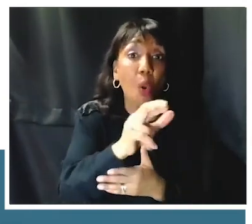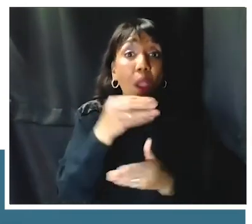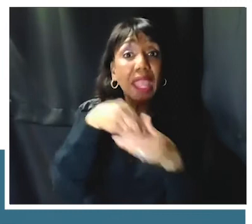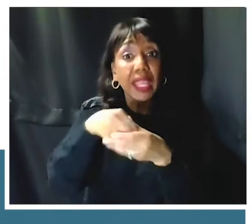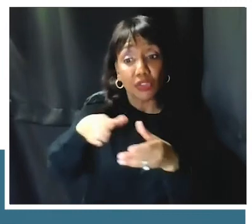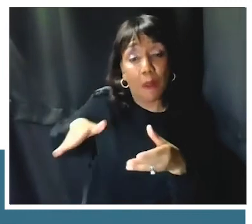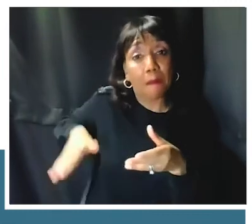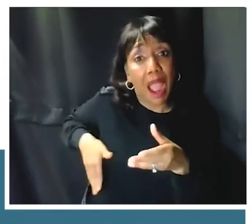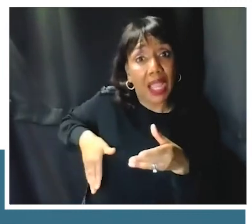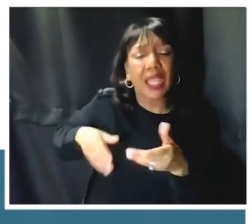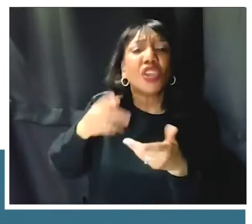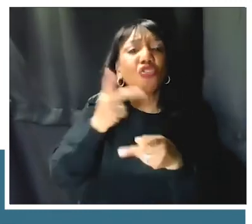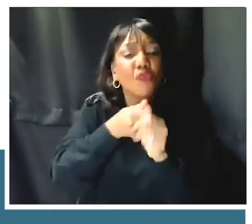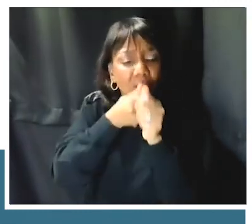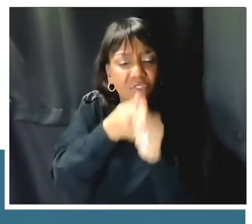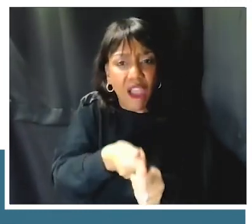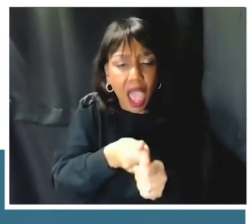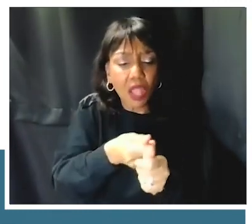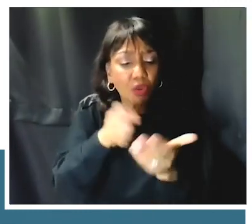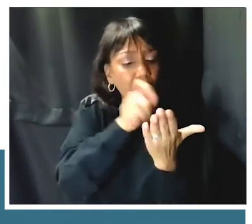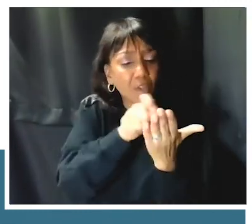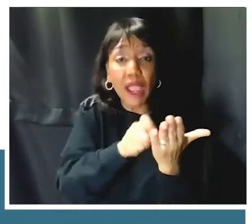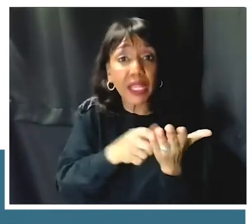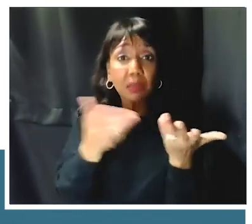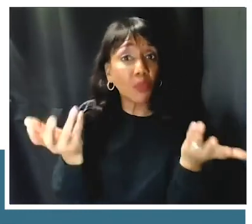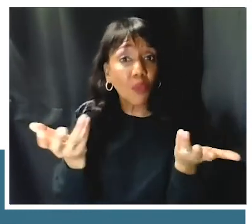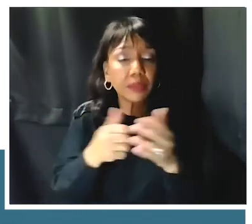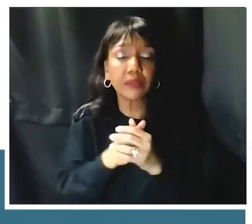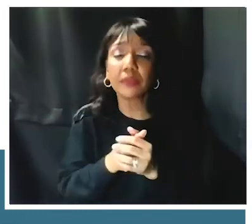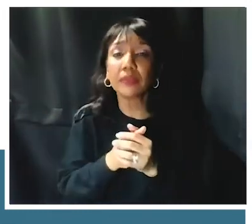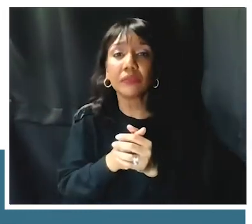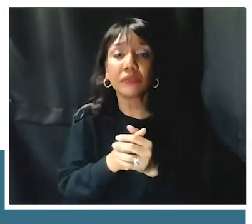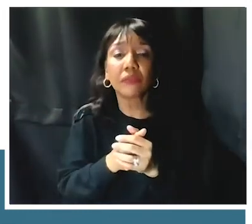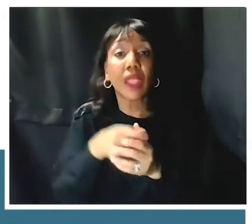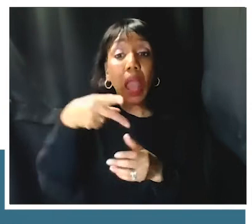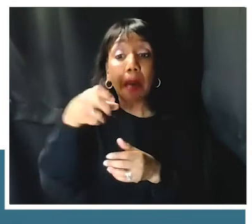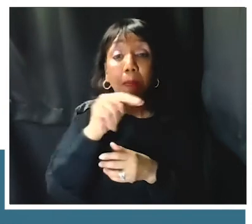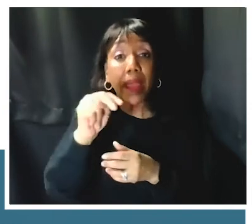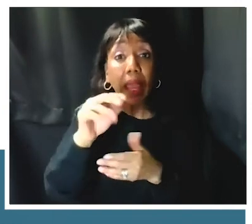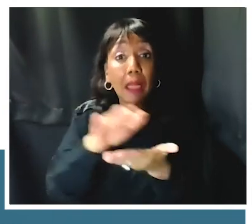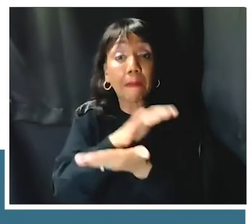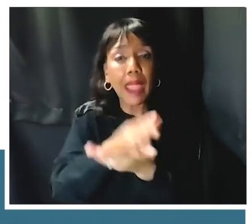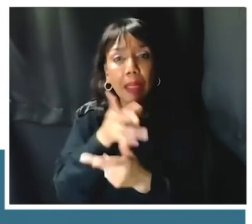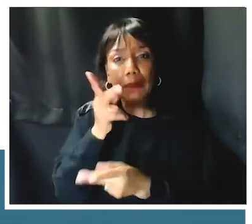in your pocket, you can track your expenses by doing the following. Keep a pen